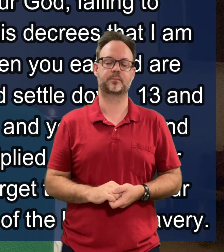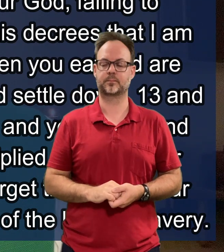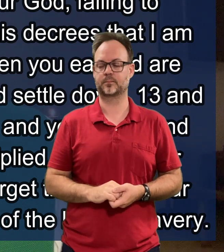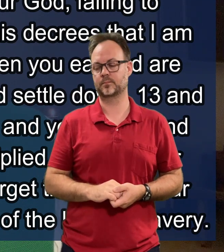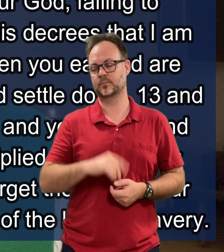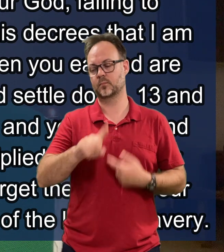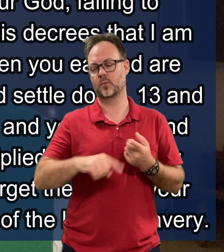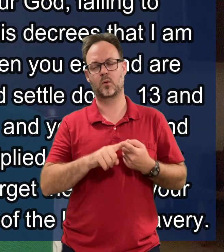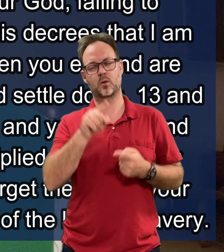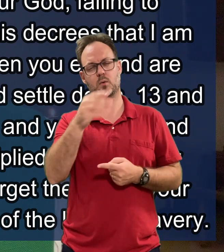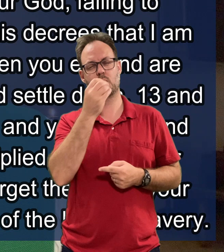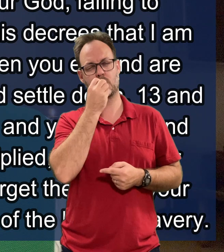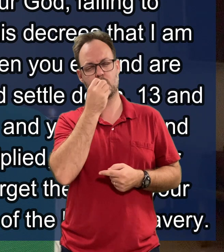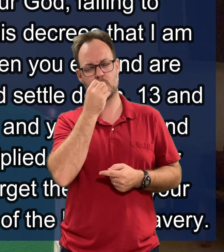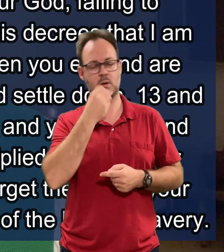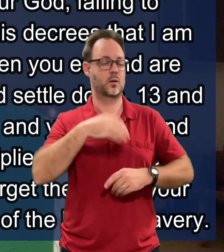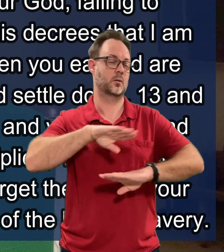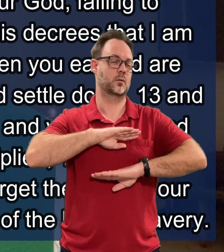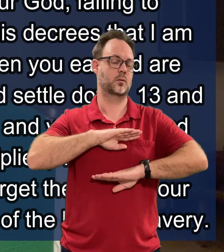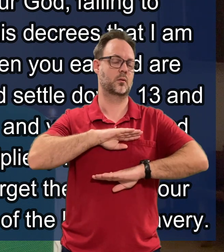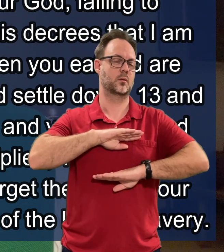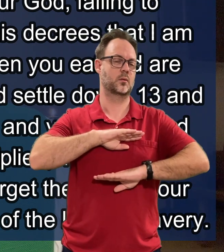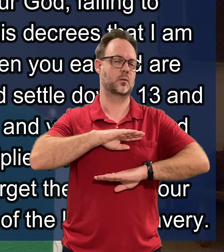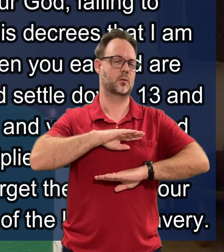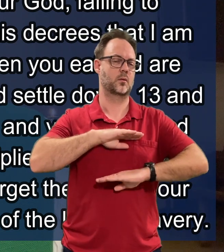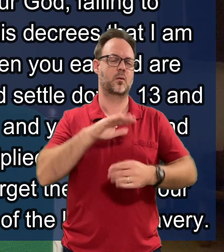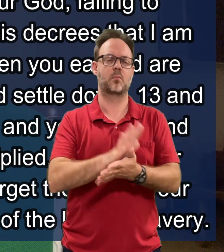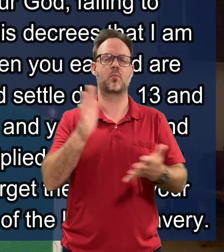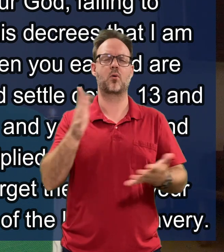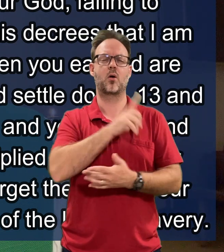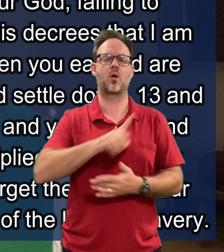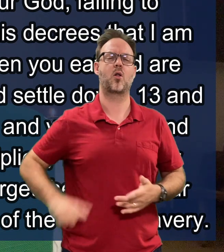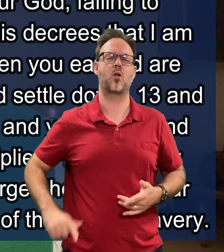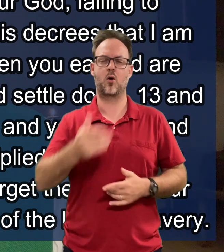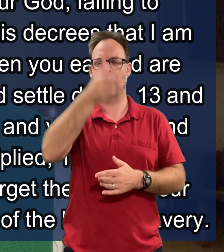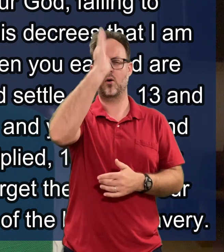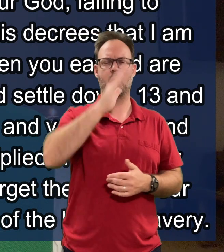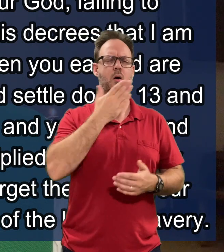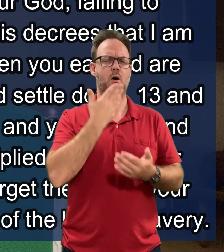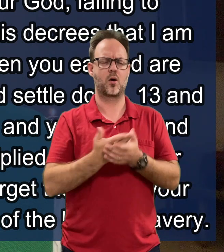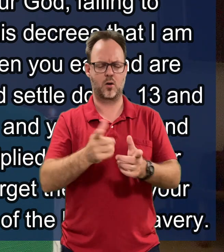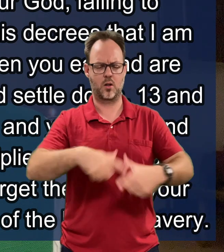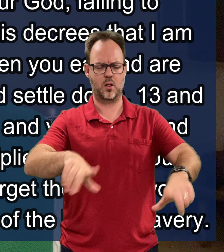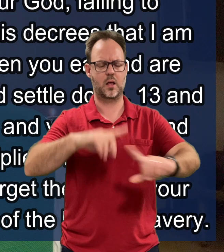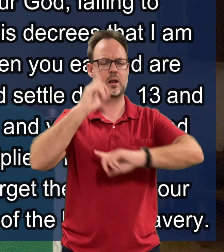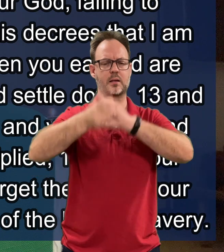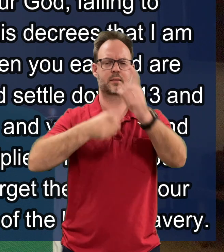When you have eaten and are satisfied, praise the Lord your God for the good land he has given